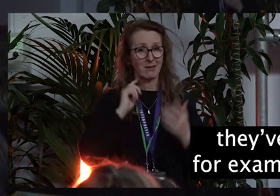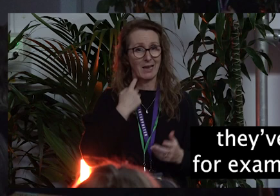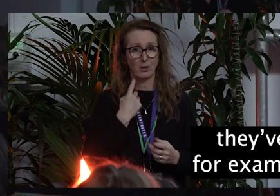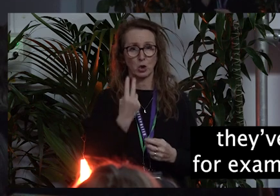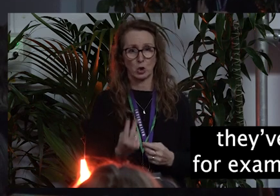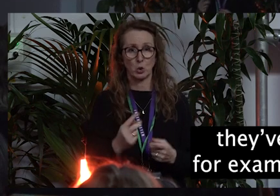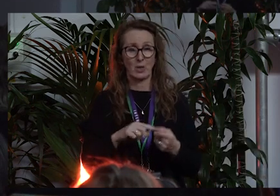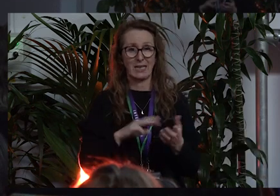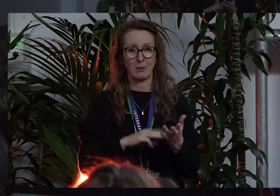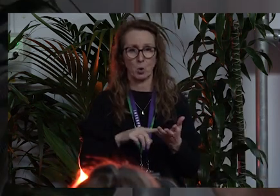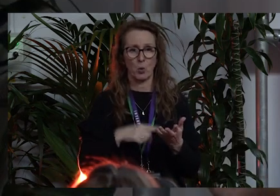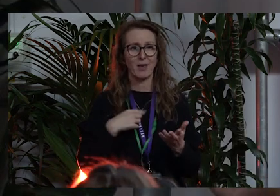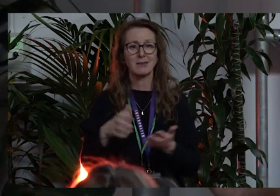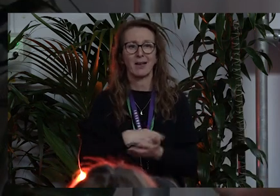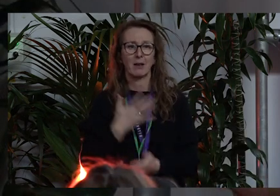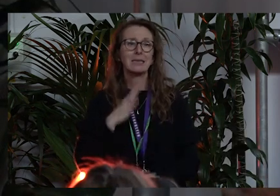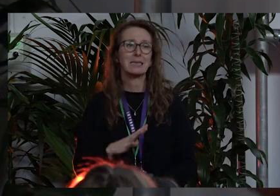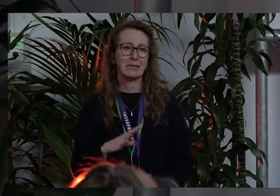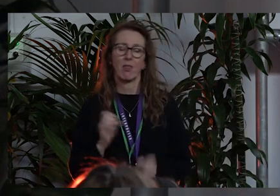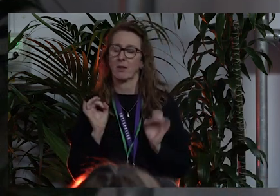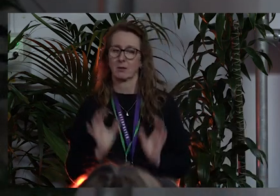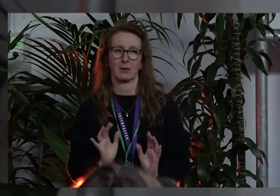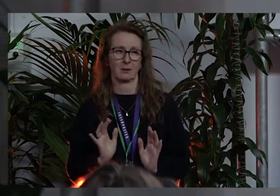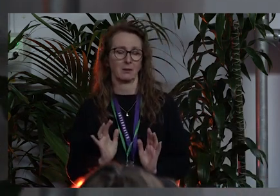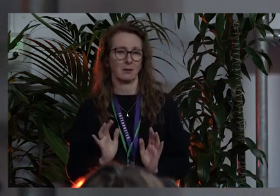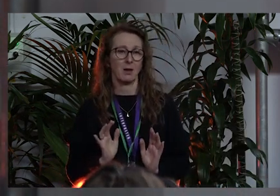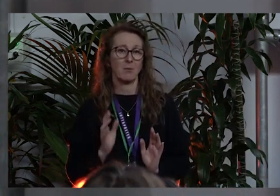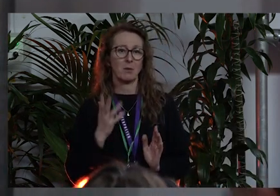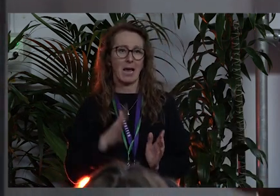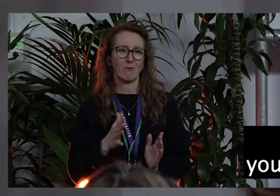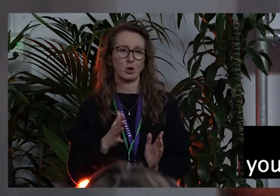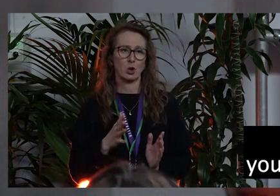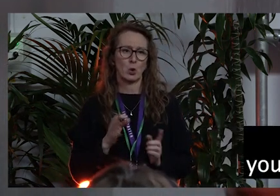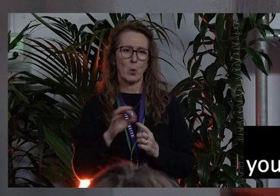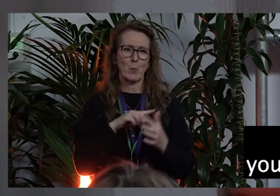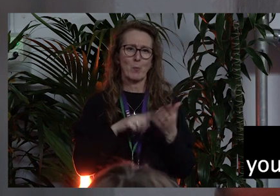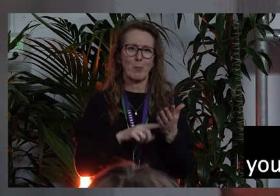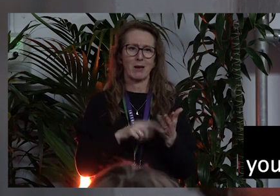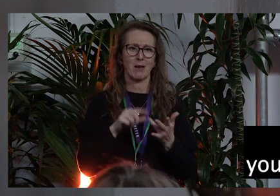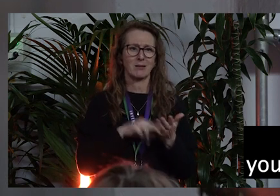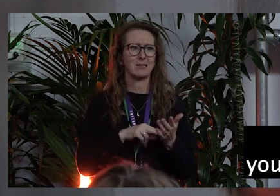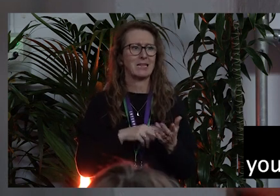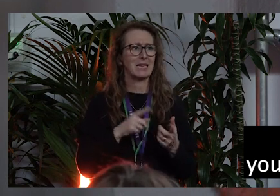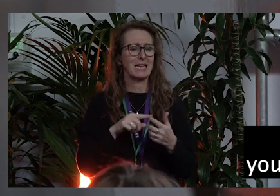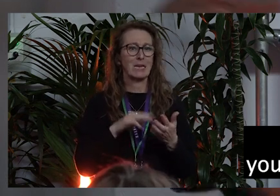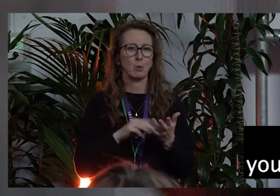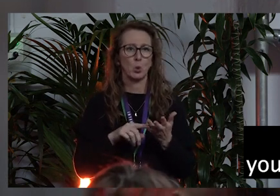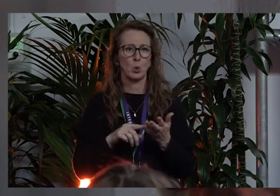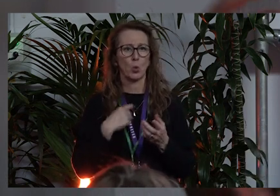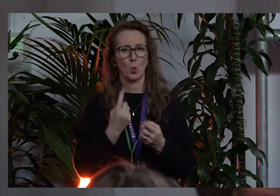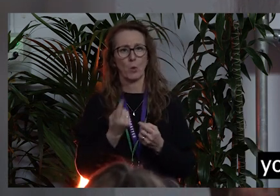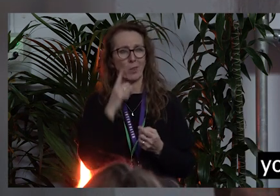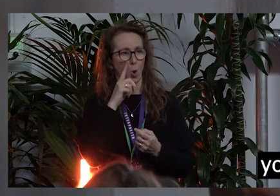example. They'd only take what they need. But you'd have to patent emu in a billion different ways, you know, one with oil, one